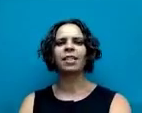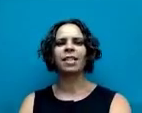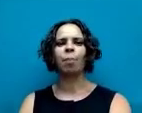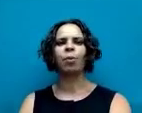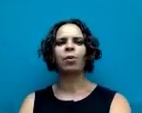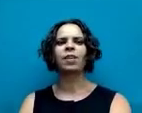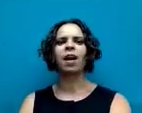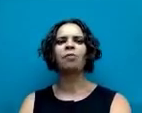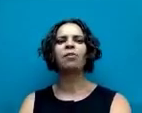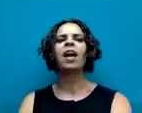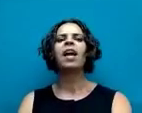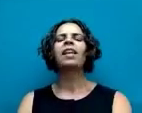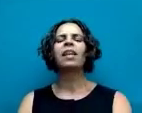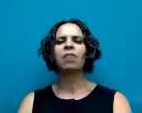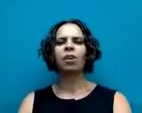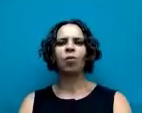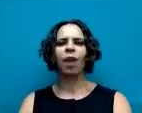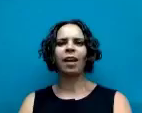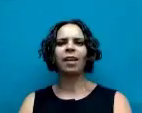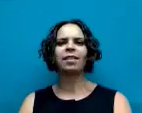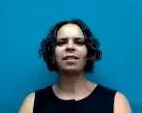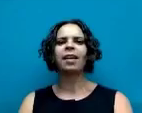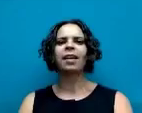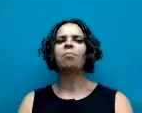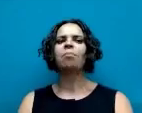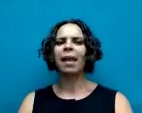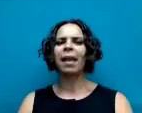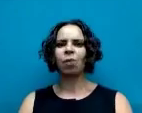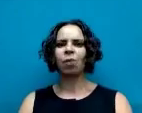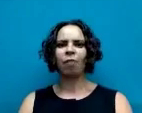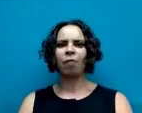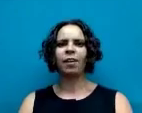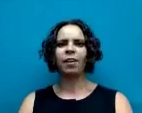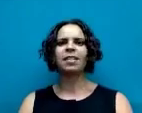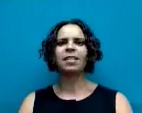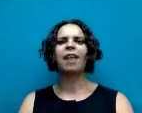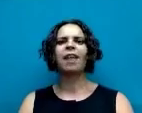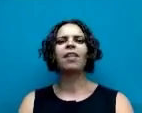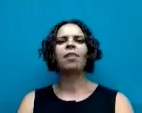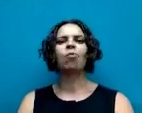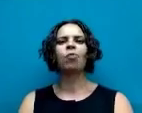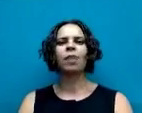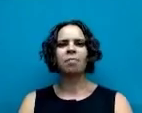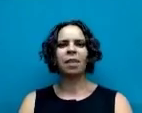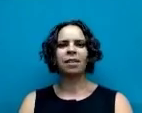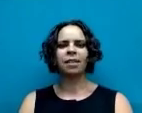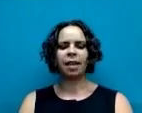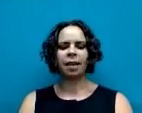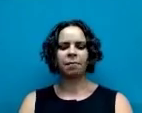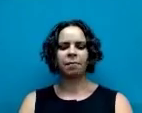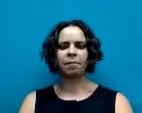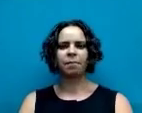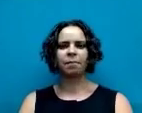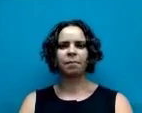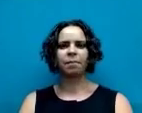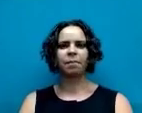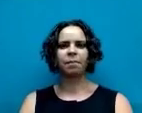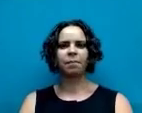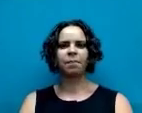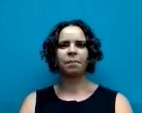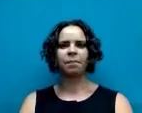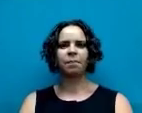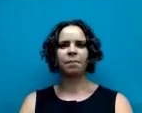culture examples of giving credit, making reference, and then remixing.